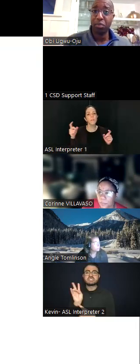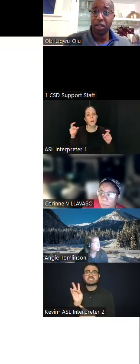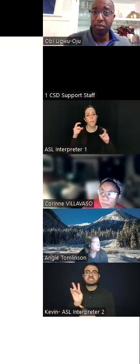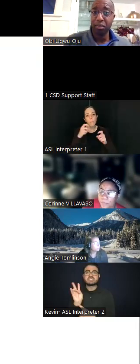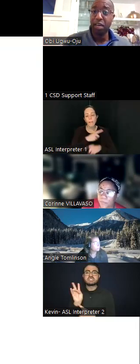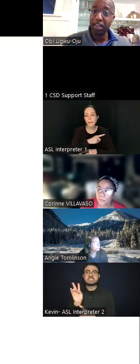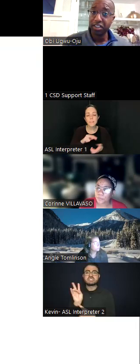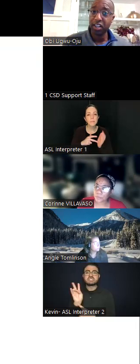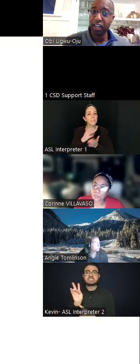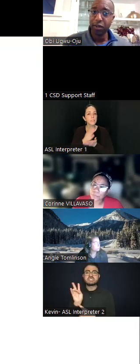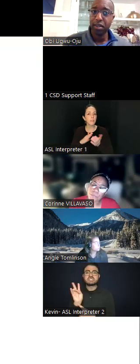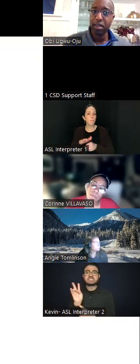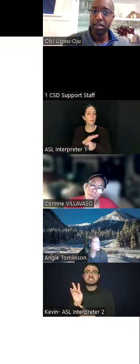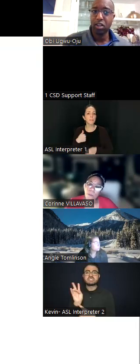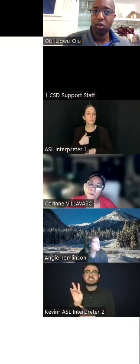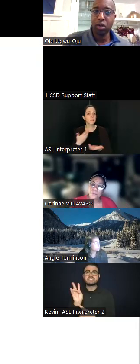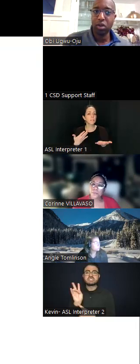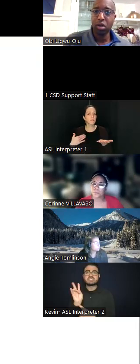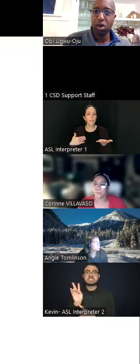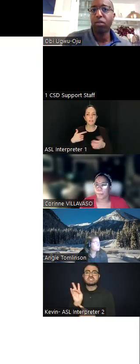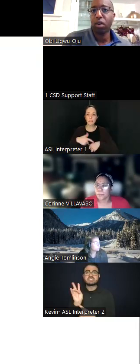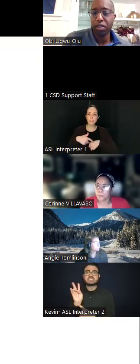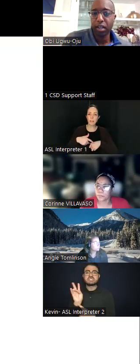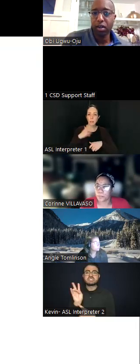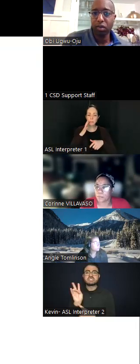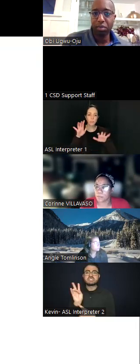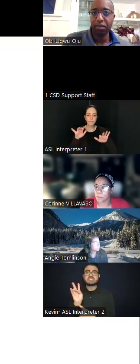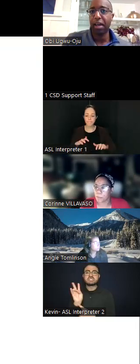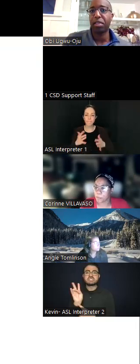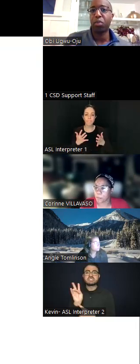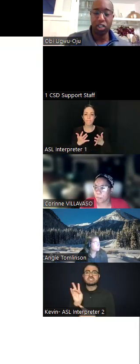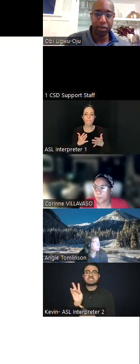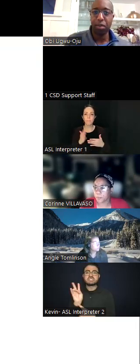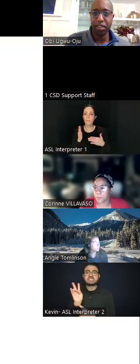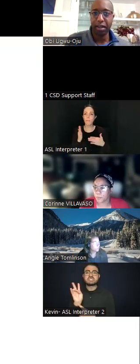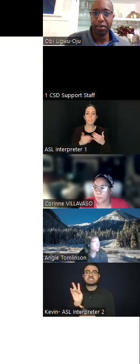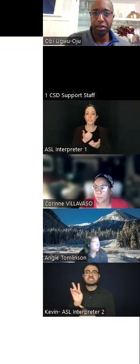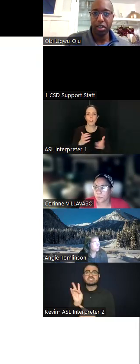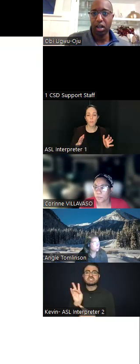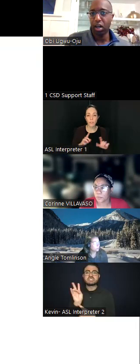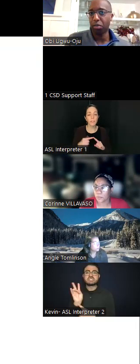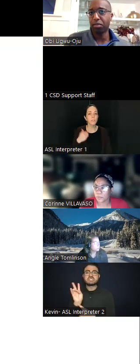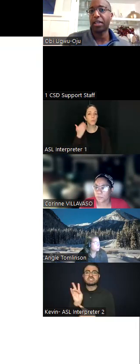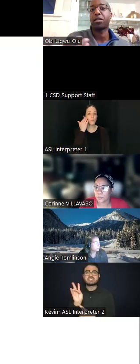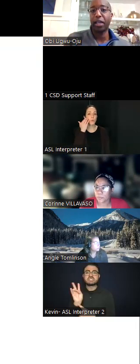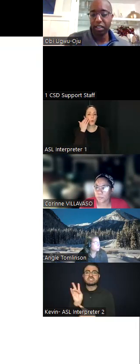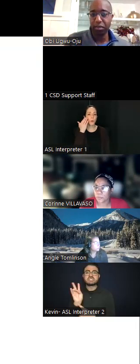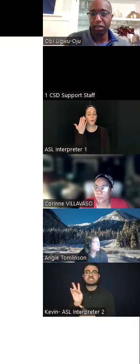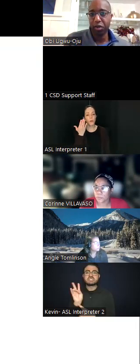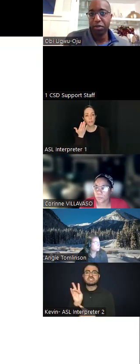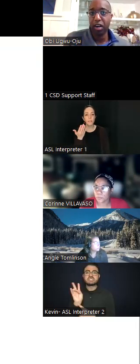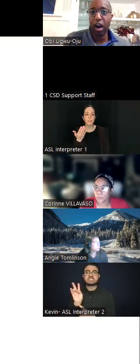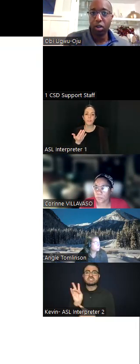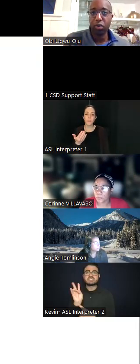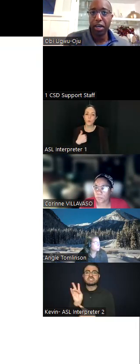might not be able to put in by the time we finish this document. So, I mean, overarching, we believe that the board should be compensated. This makes it seem